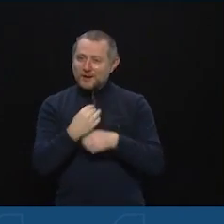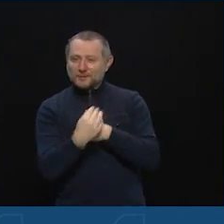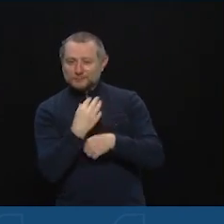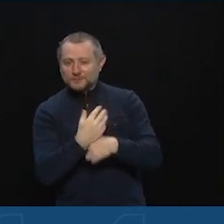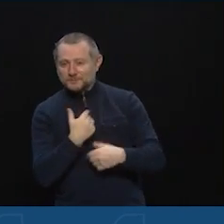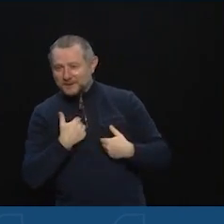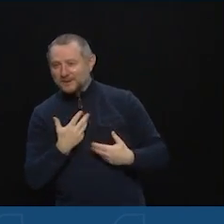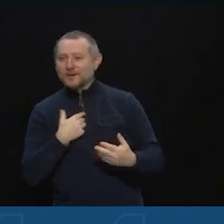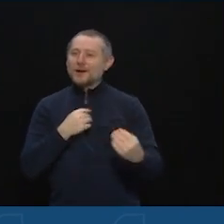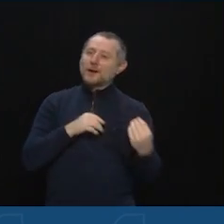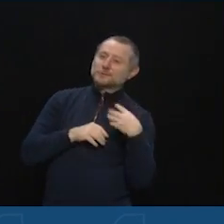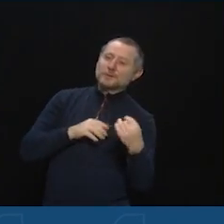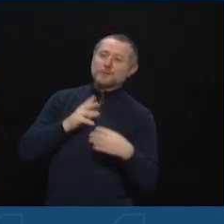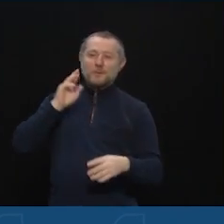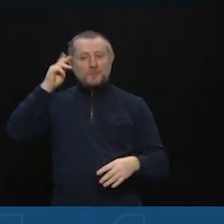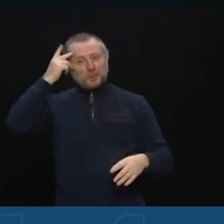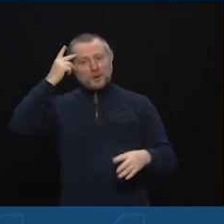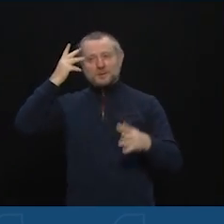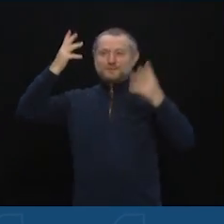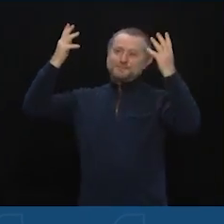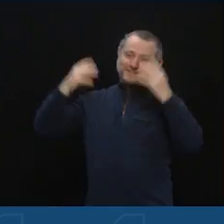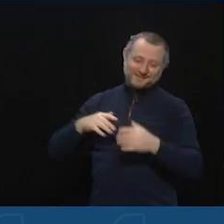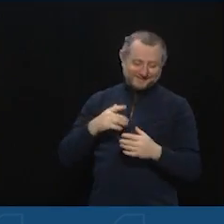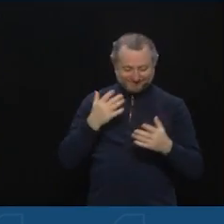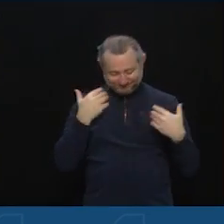for politicians. This is gonna be great.